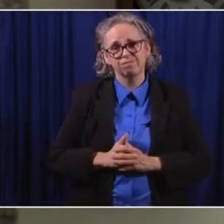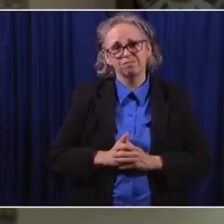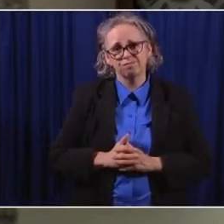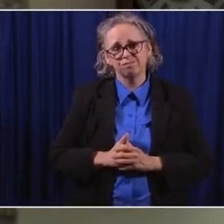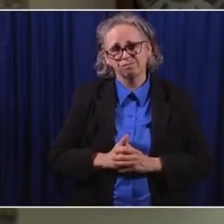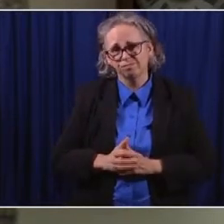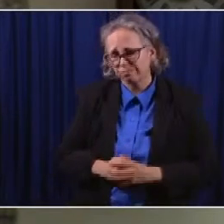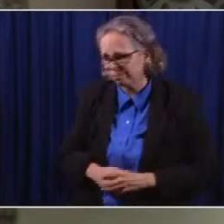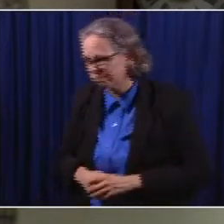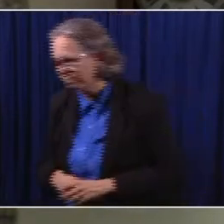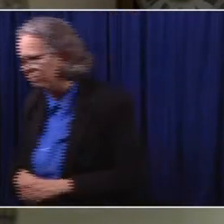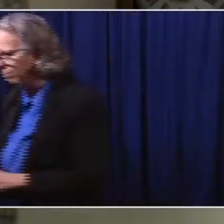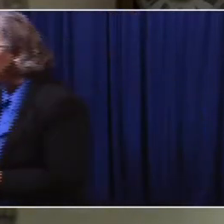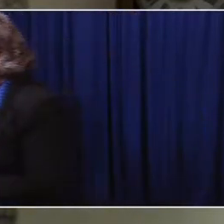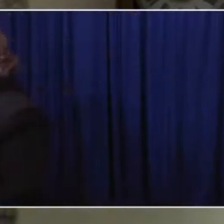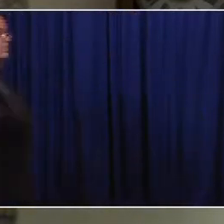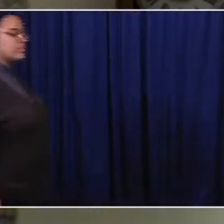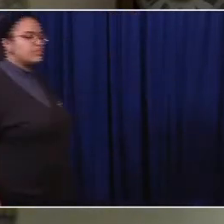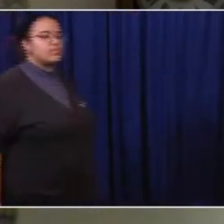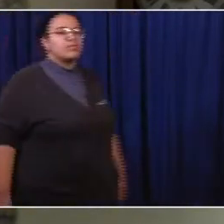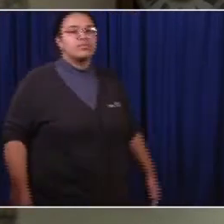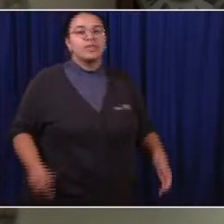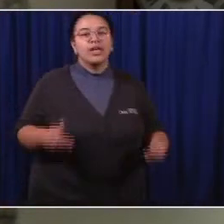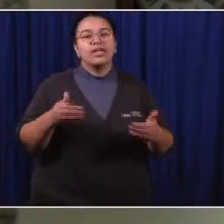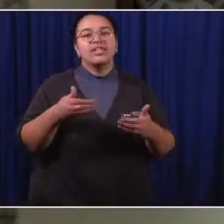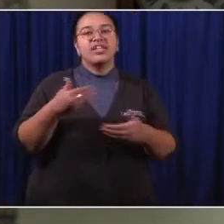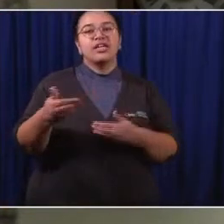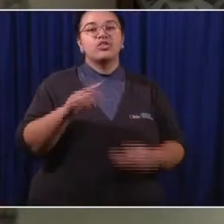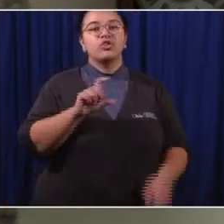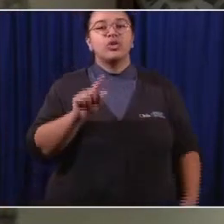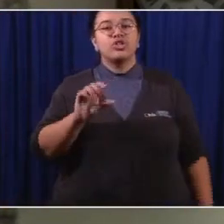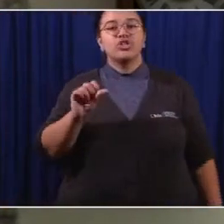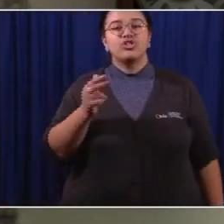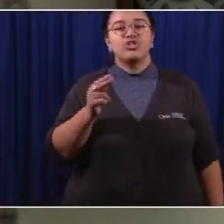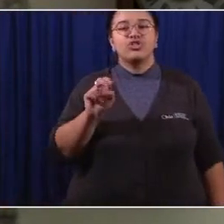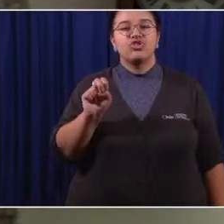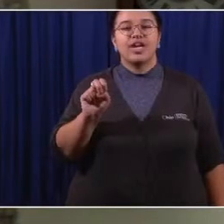Next question is from Shane Stegmiller at Hannah News Service.